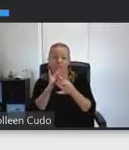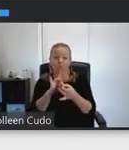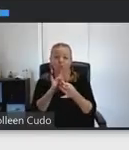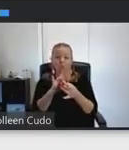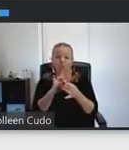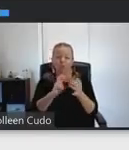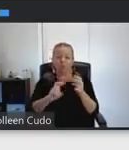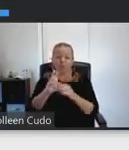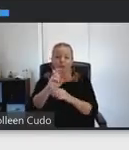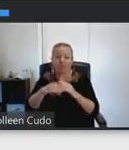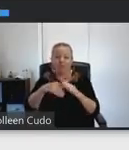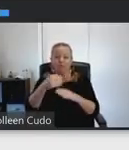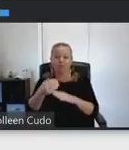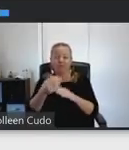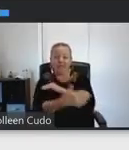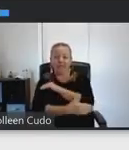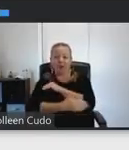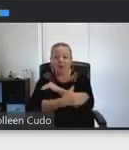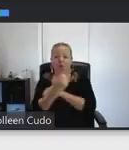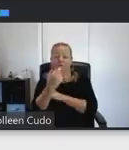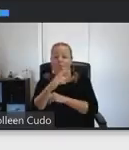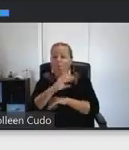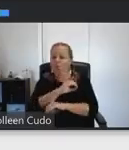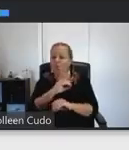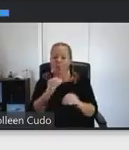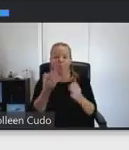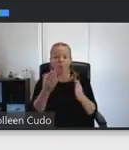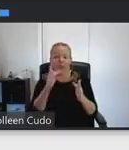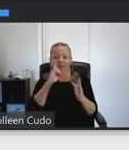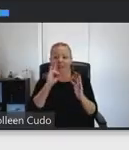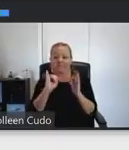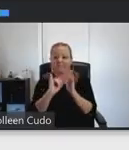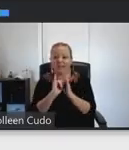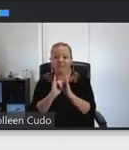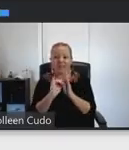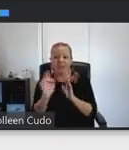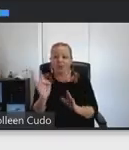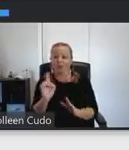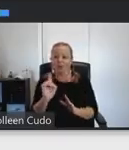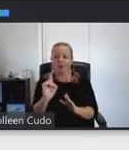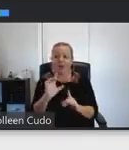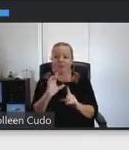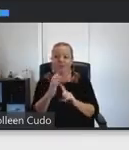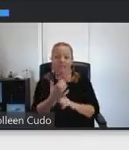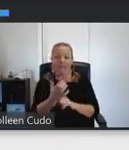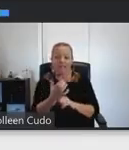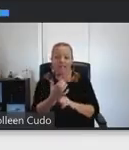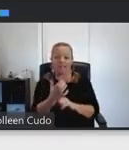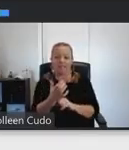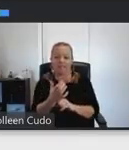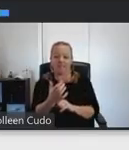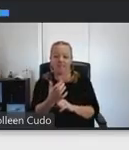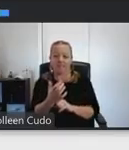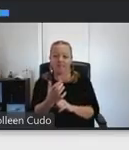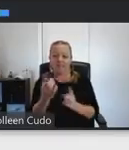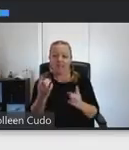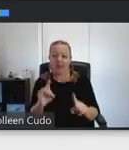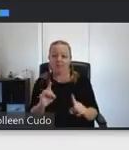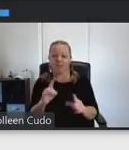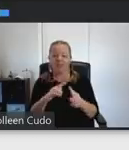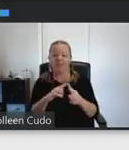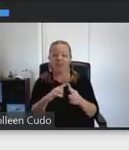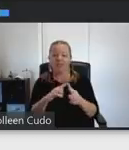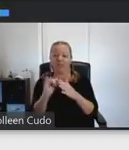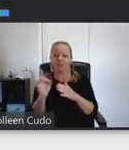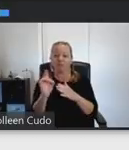county, or if we have no way of identifying where a case came into contact with the virus, then that's